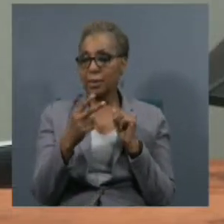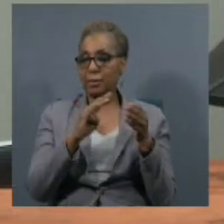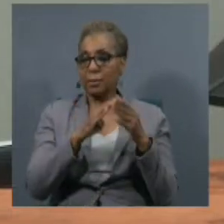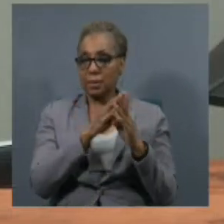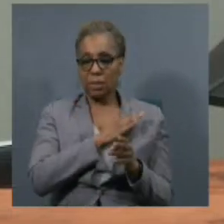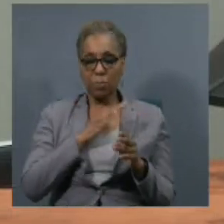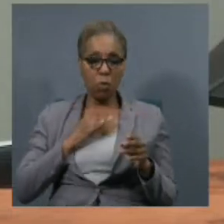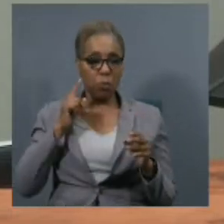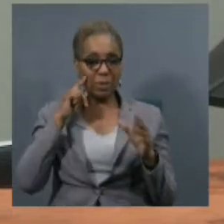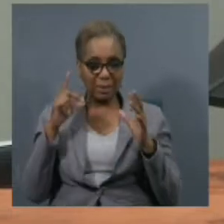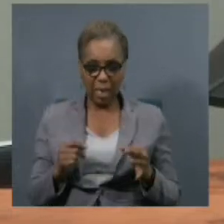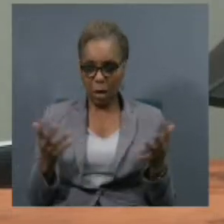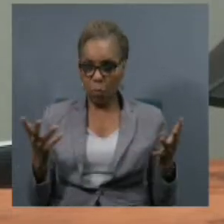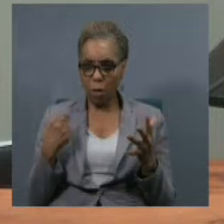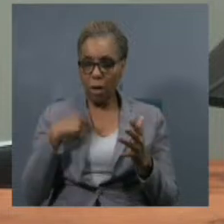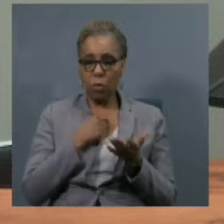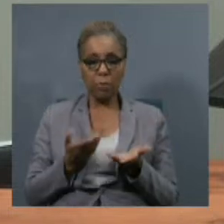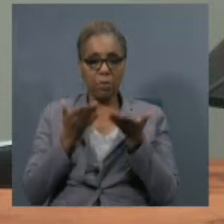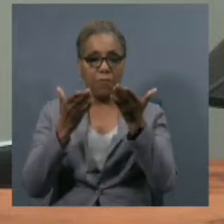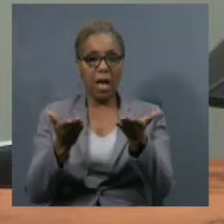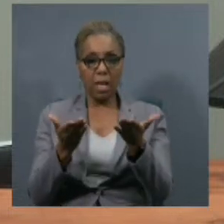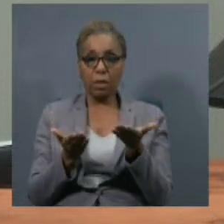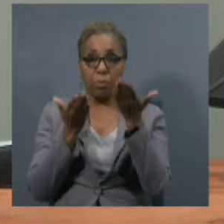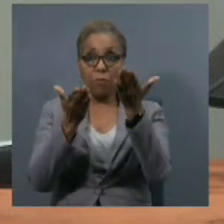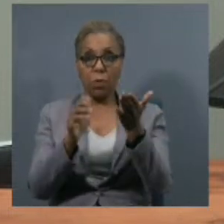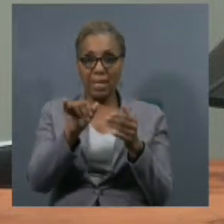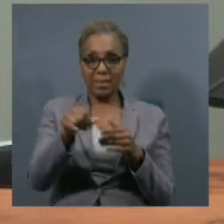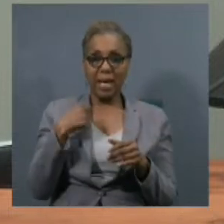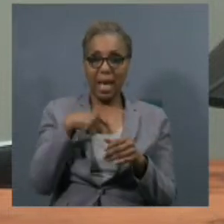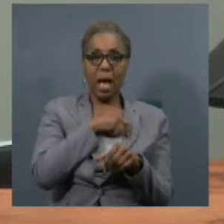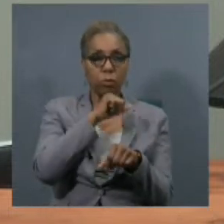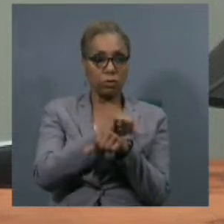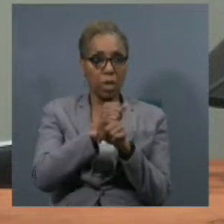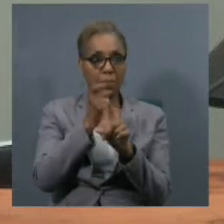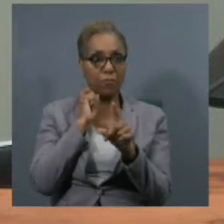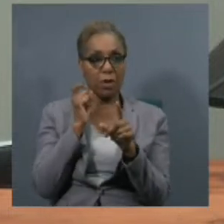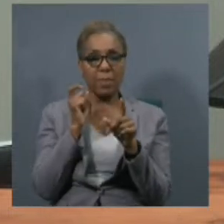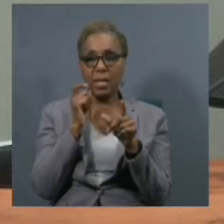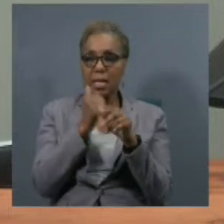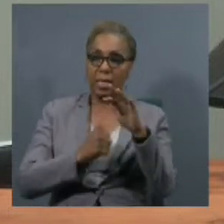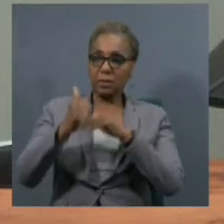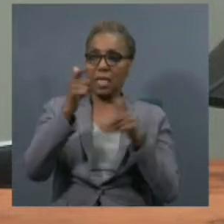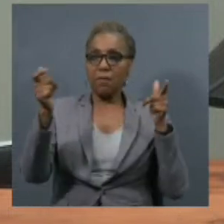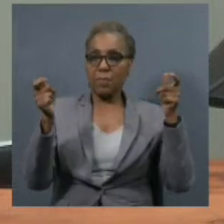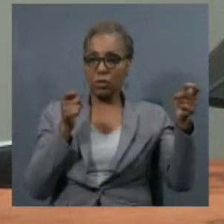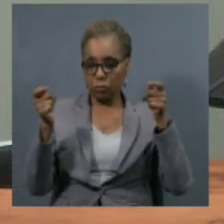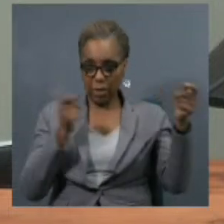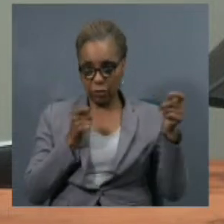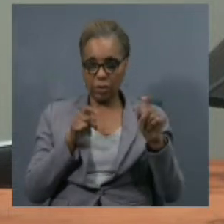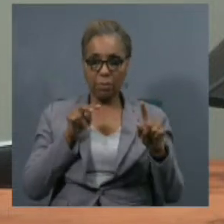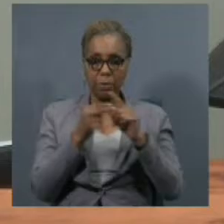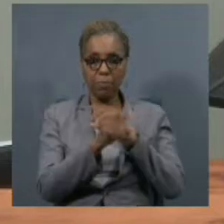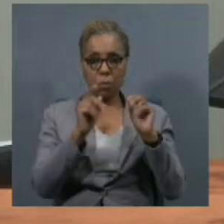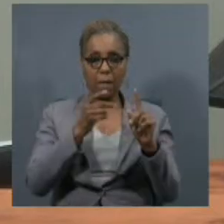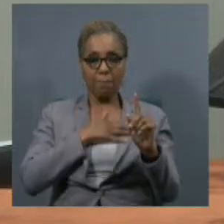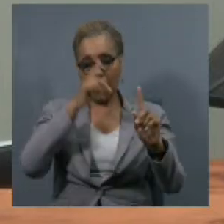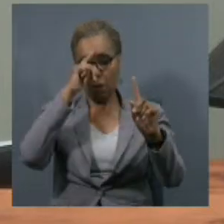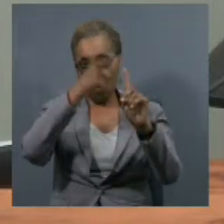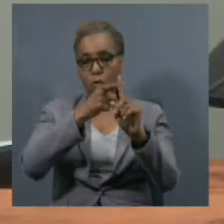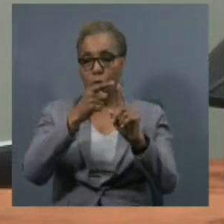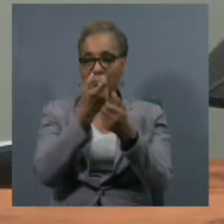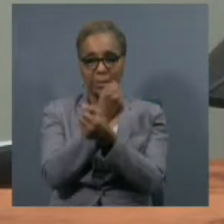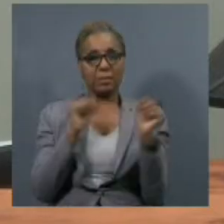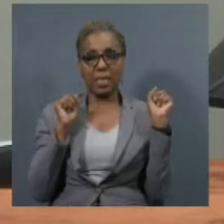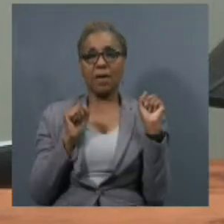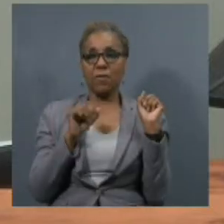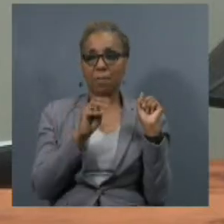that is. We'll provide a proposal. That's our job from an executive administration standpoint. And again, my only goal is to save Madison Heights